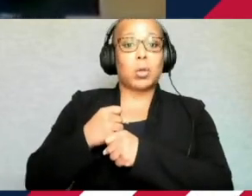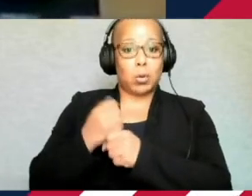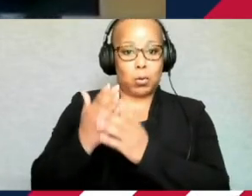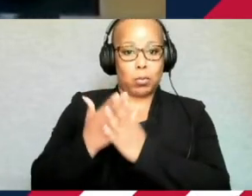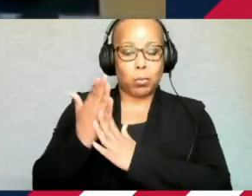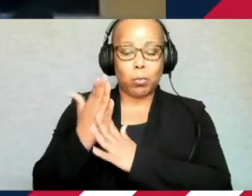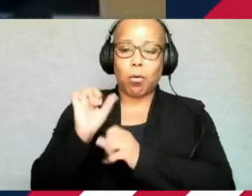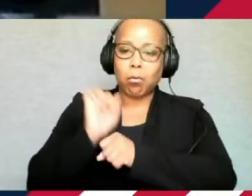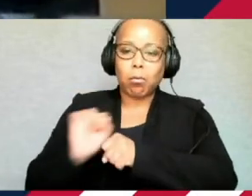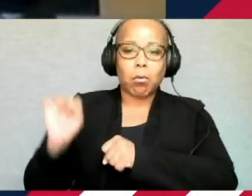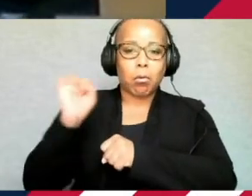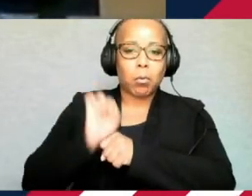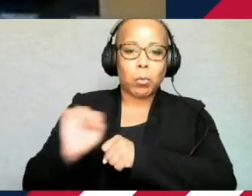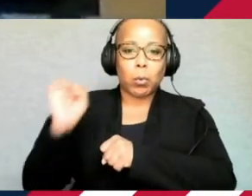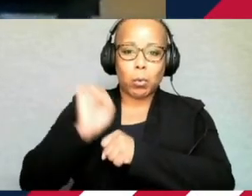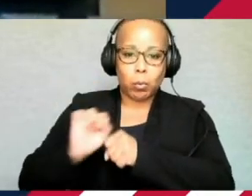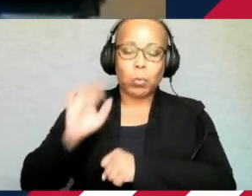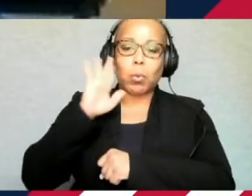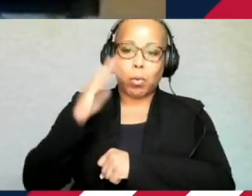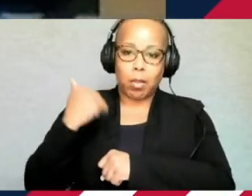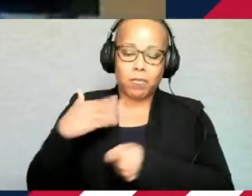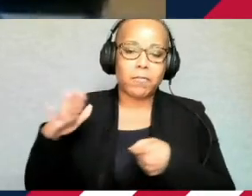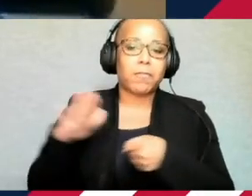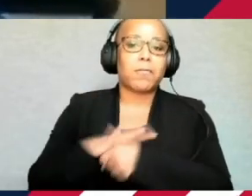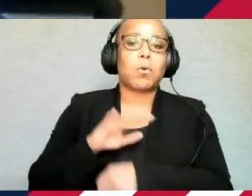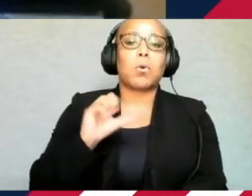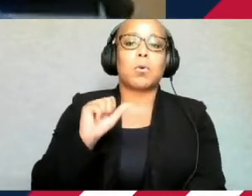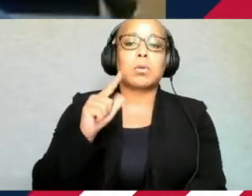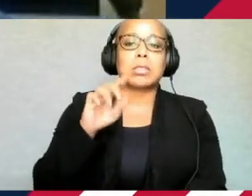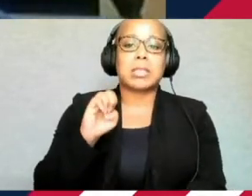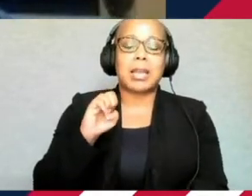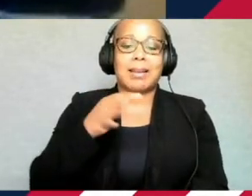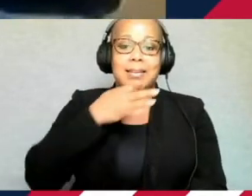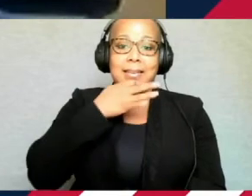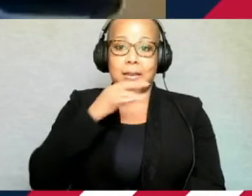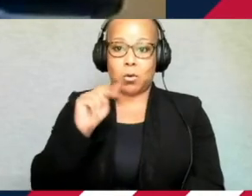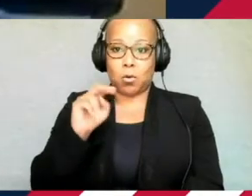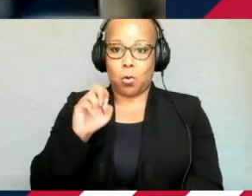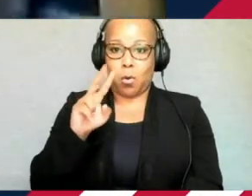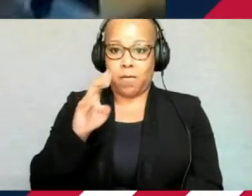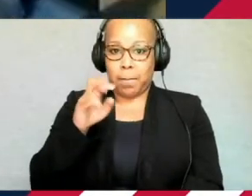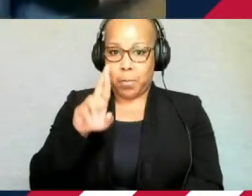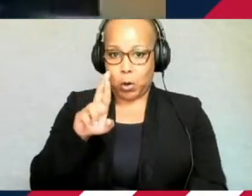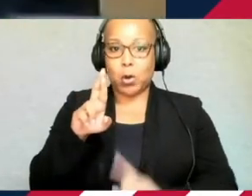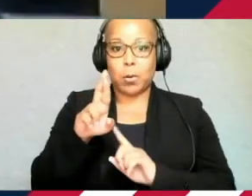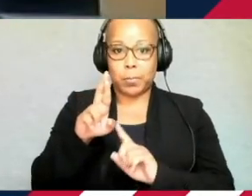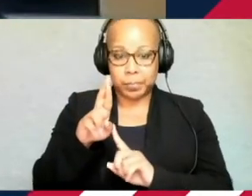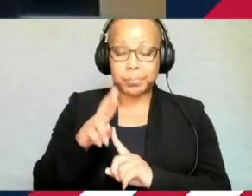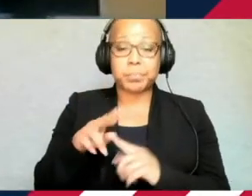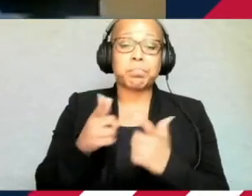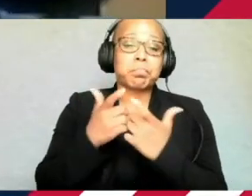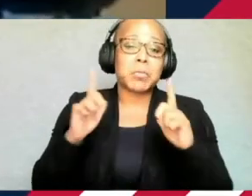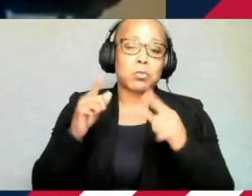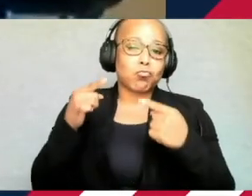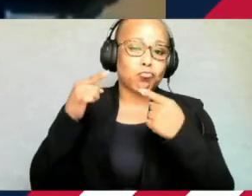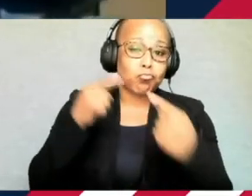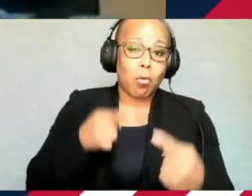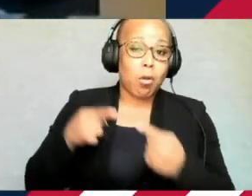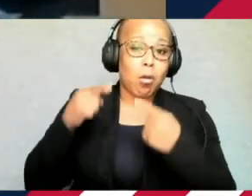work, we will have a full slate in November. A big struggle for us has